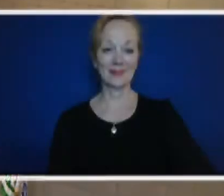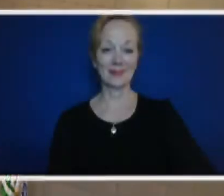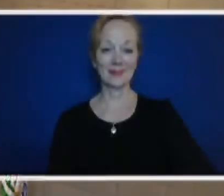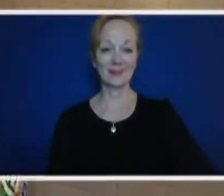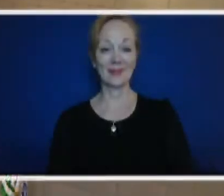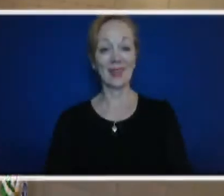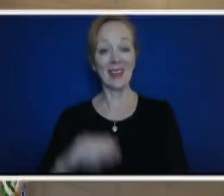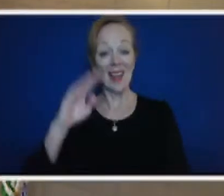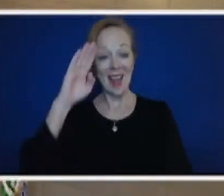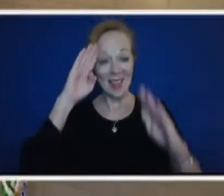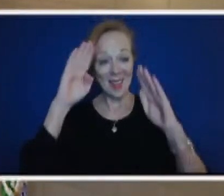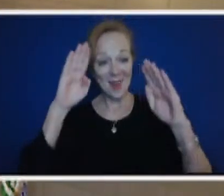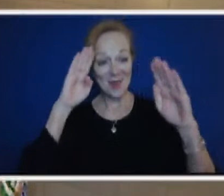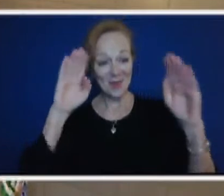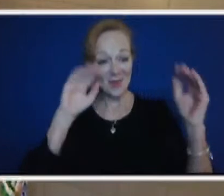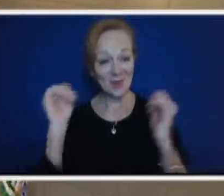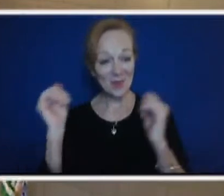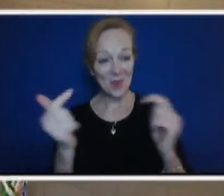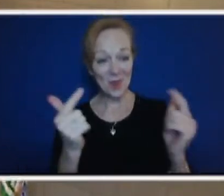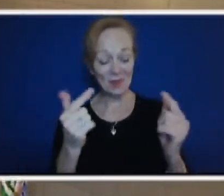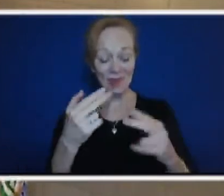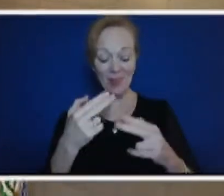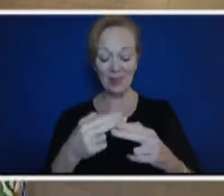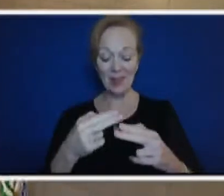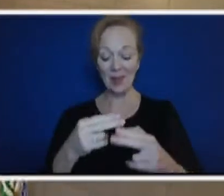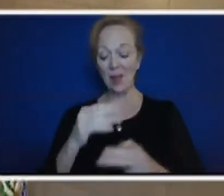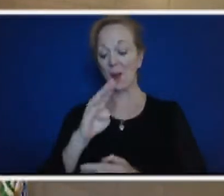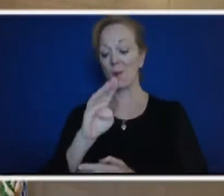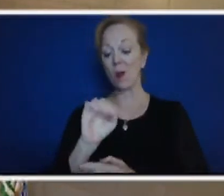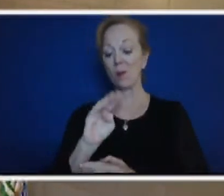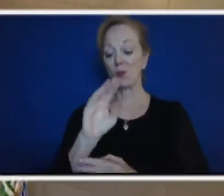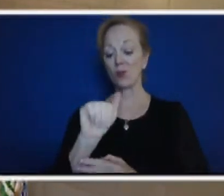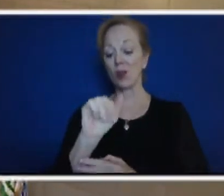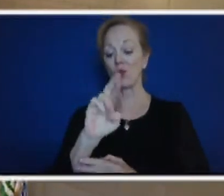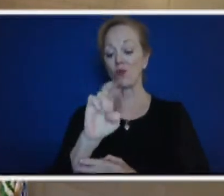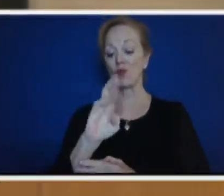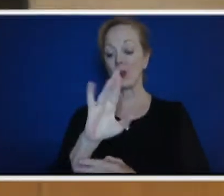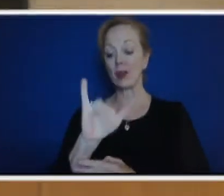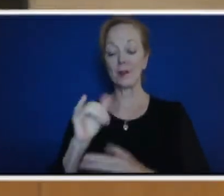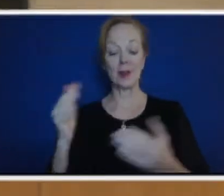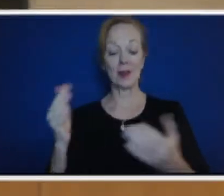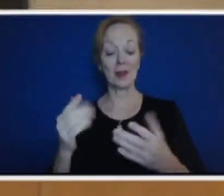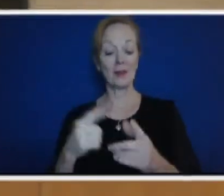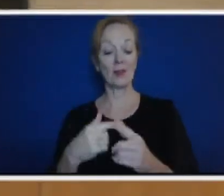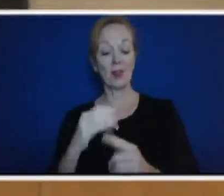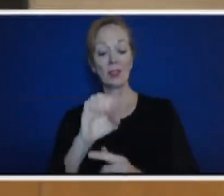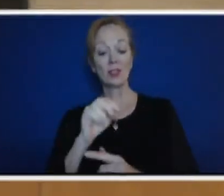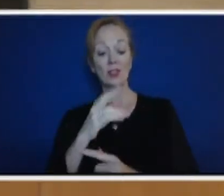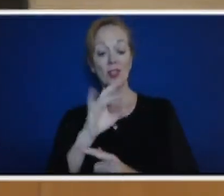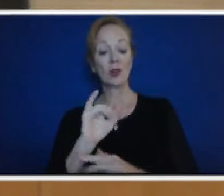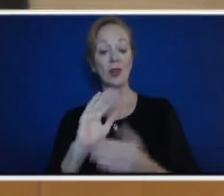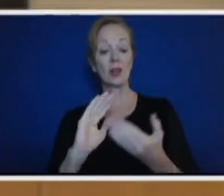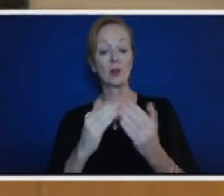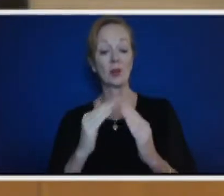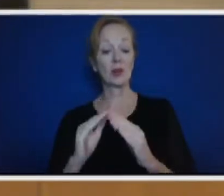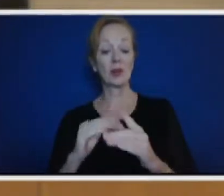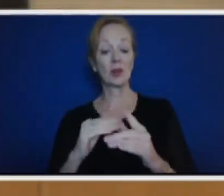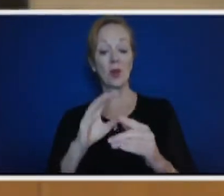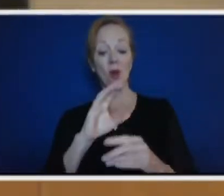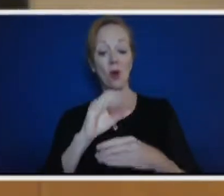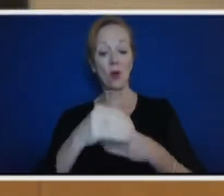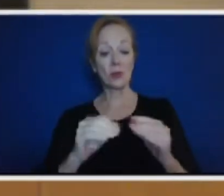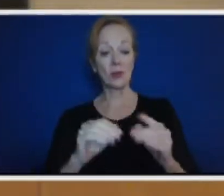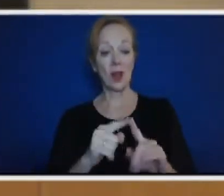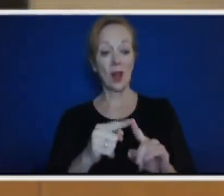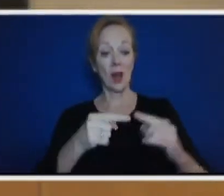Good evening. My name is Barbara Rainey, and I'm here on behalf of the Cherry Community Organization in